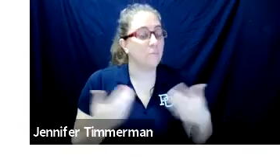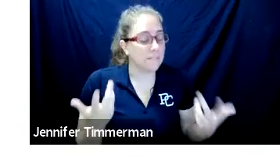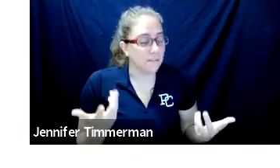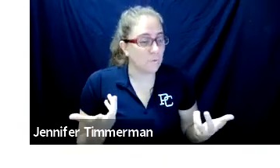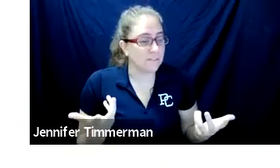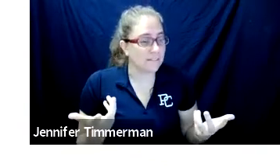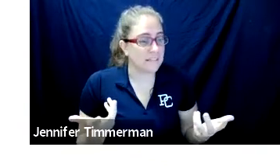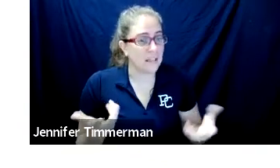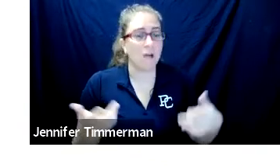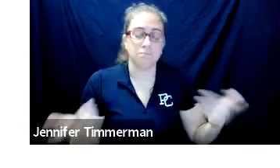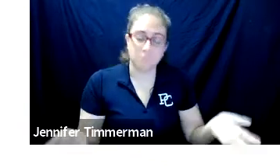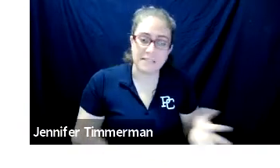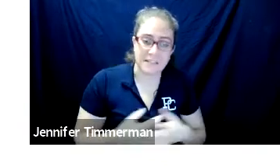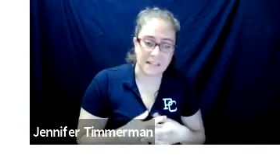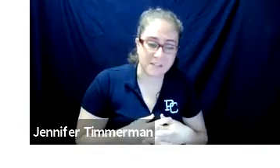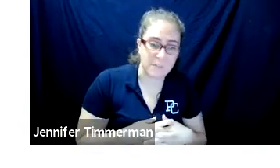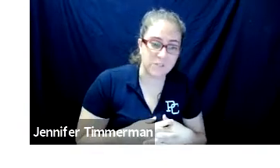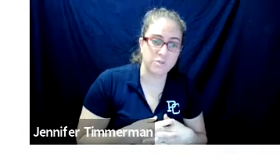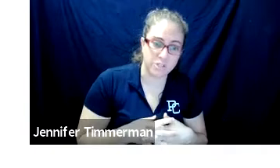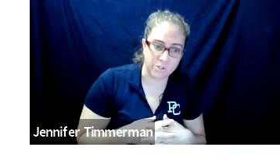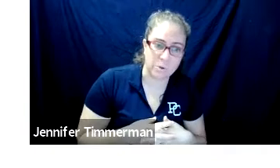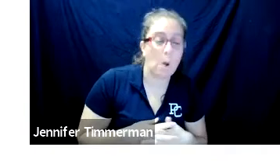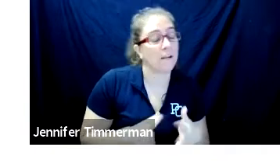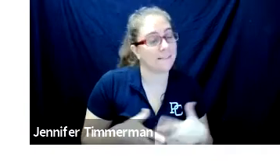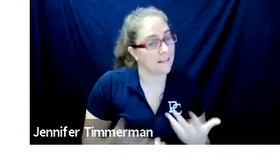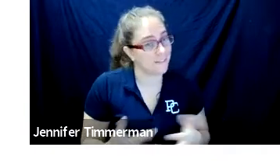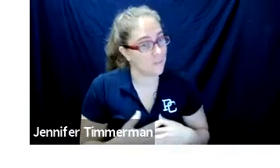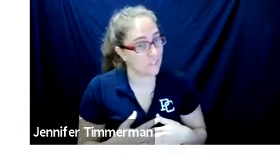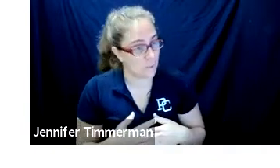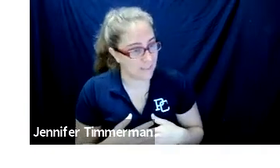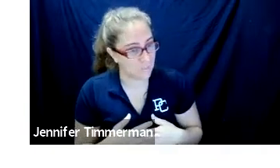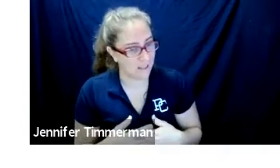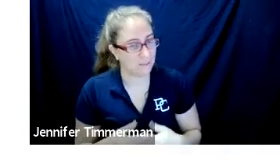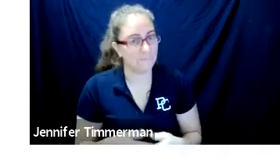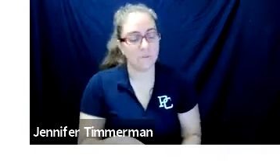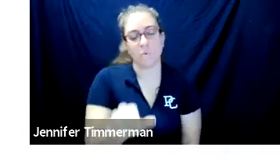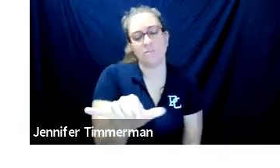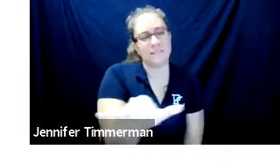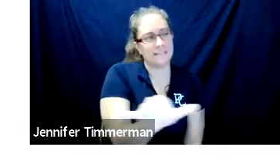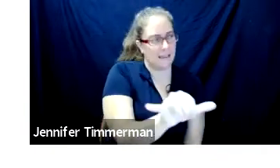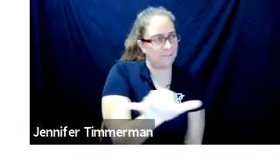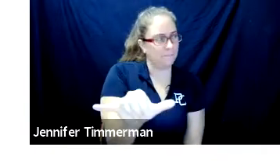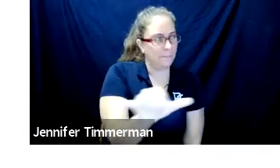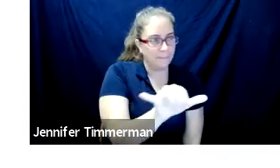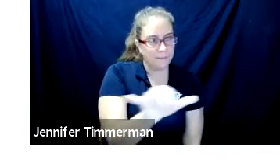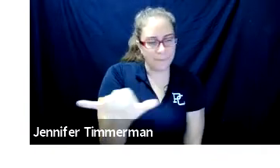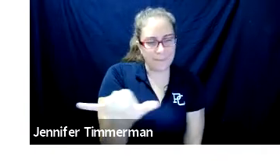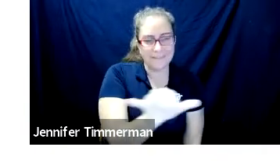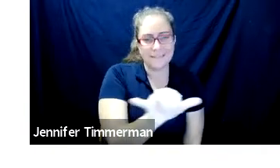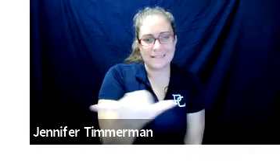And then when someone wants to say, oh, it's nice to meet you too, or it's nice to meet you as well, we use this sign.